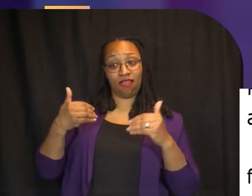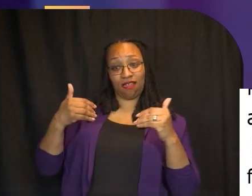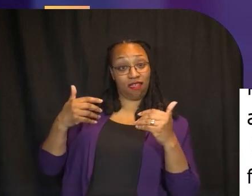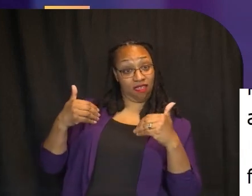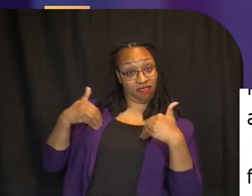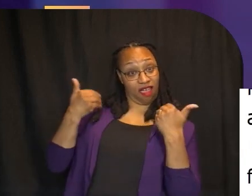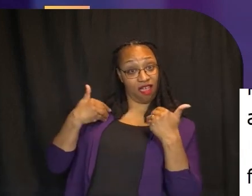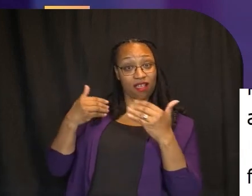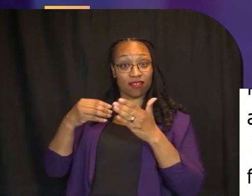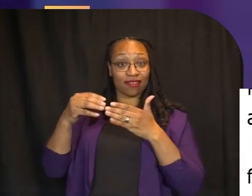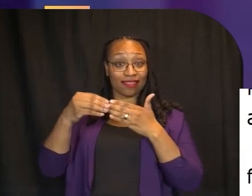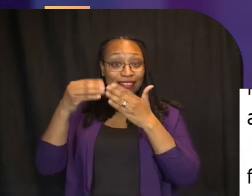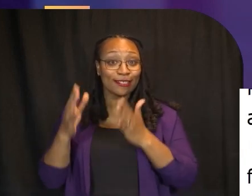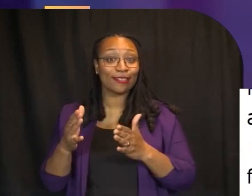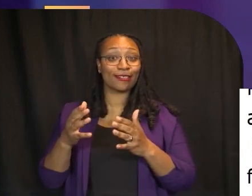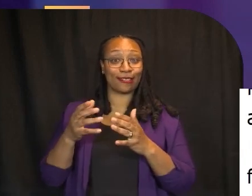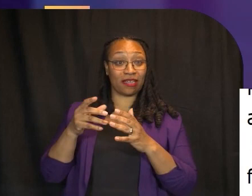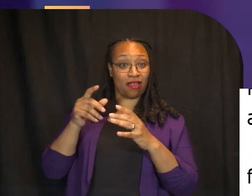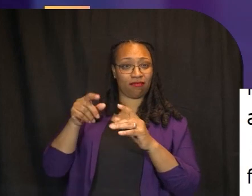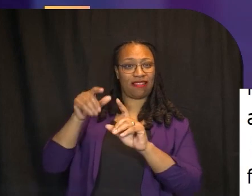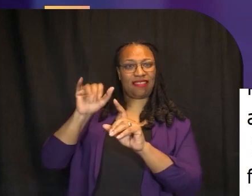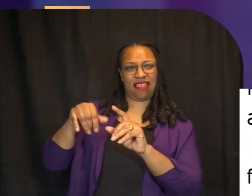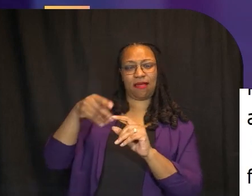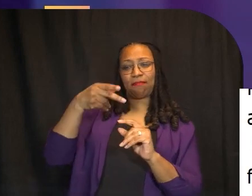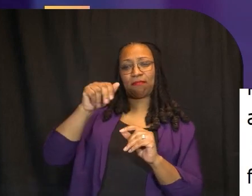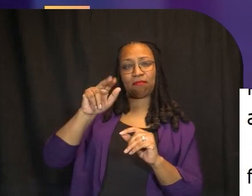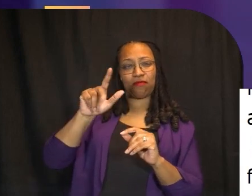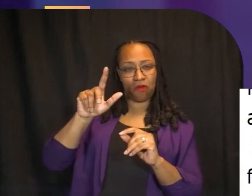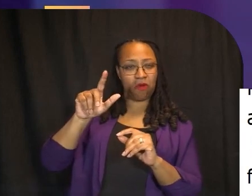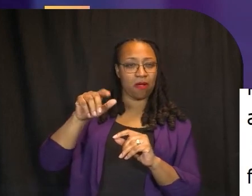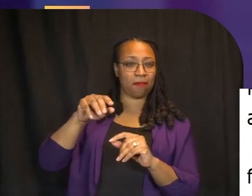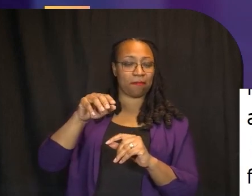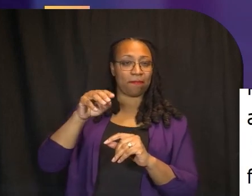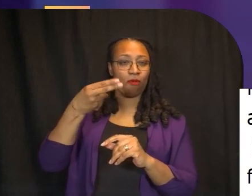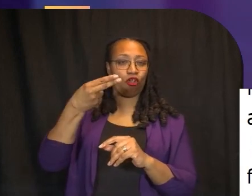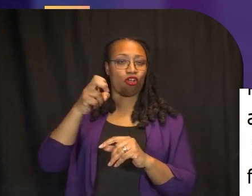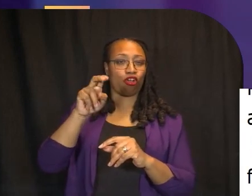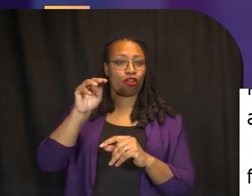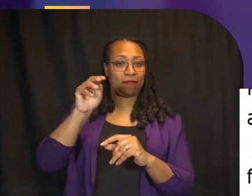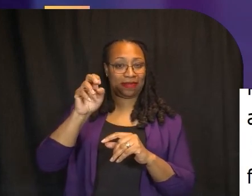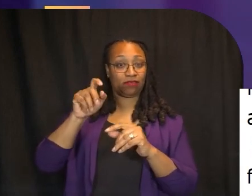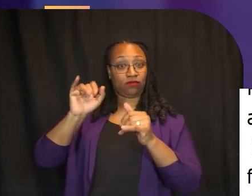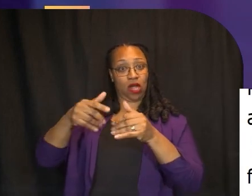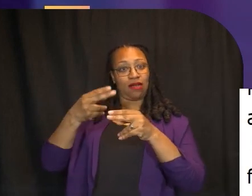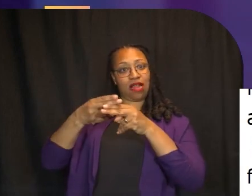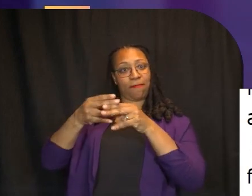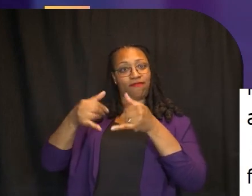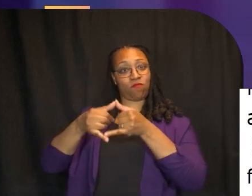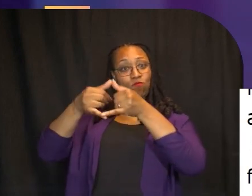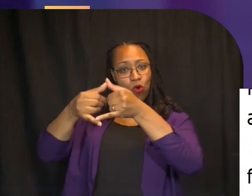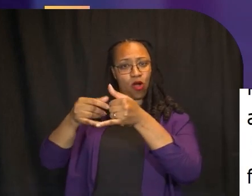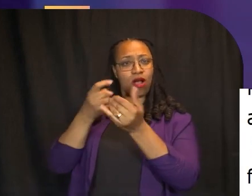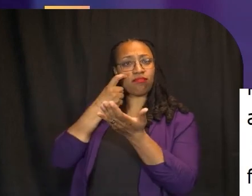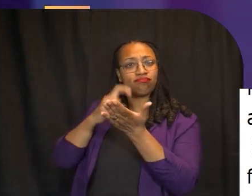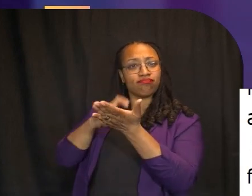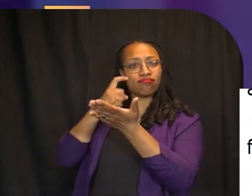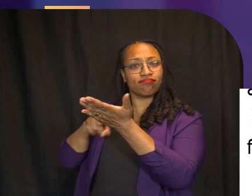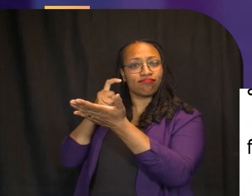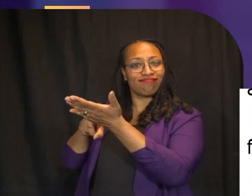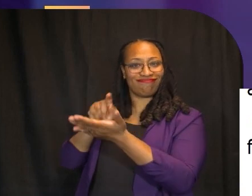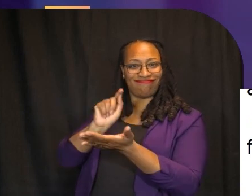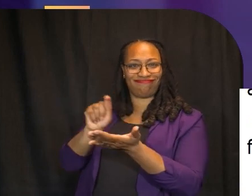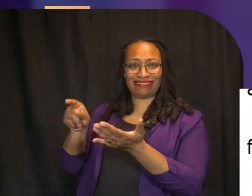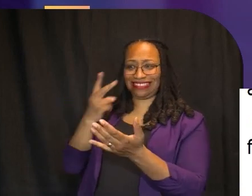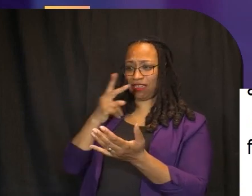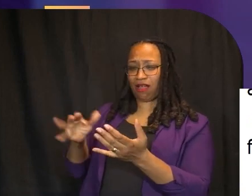disabilities, and then go on to find their own place in this movement. Many of our Hearn awardees, scholarship